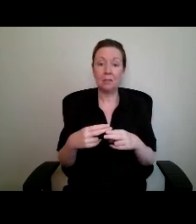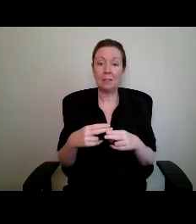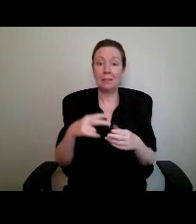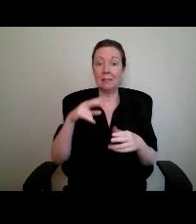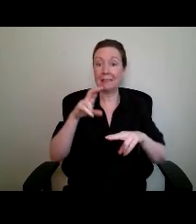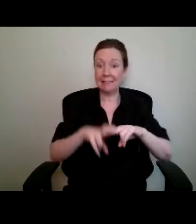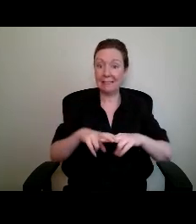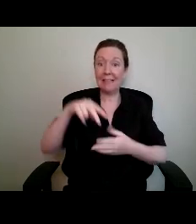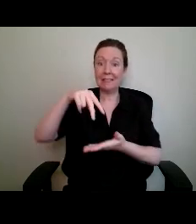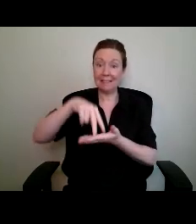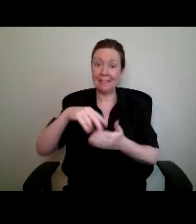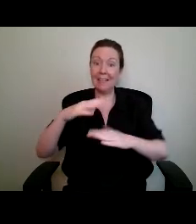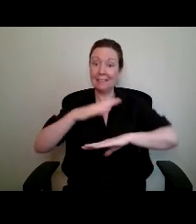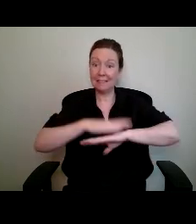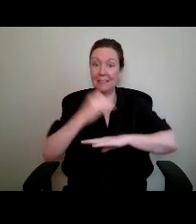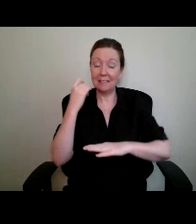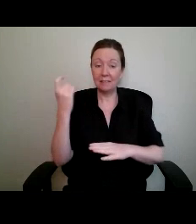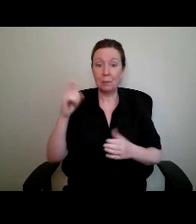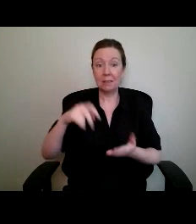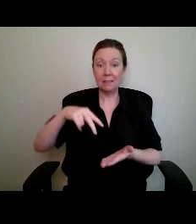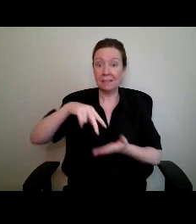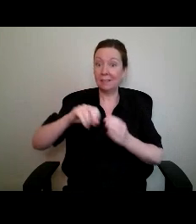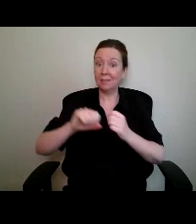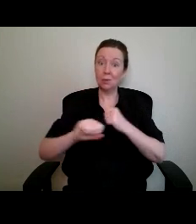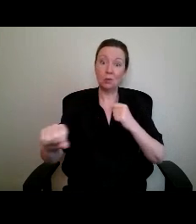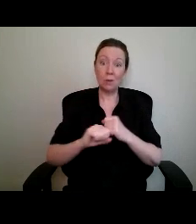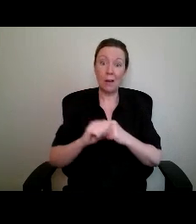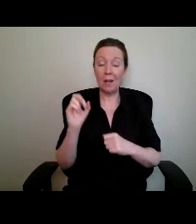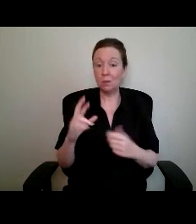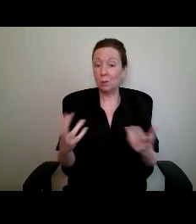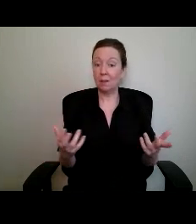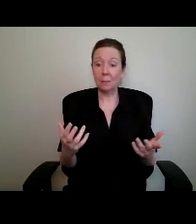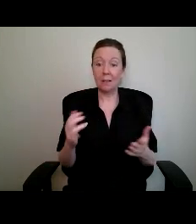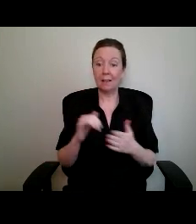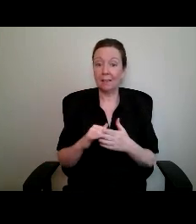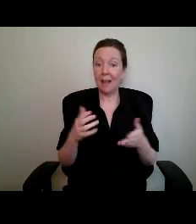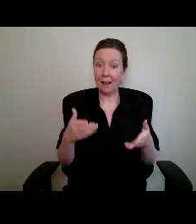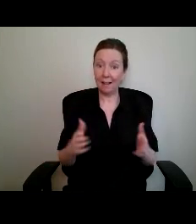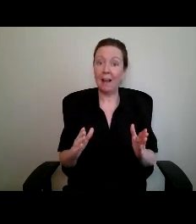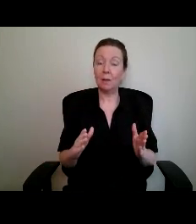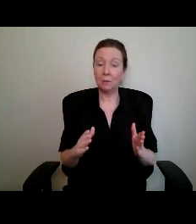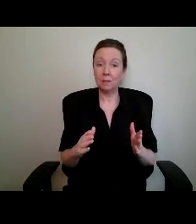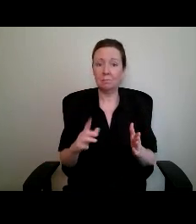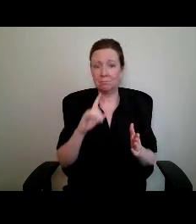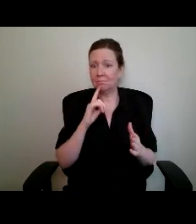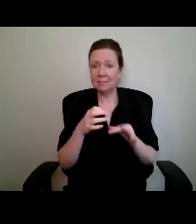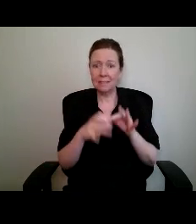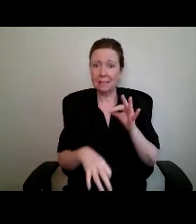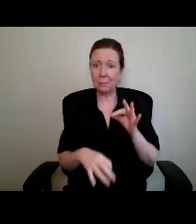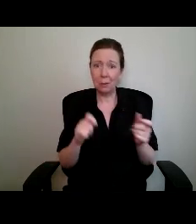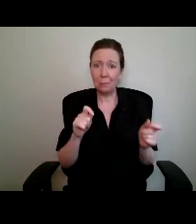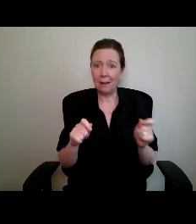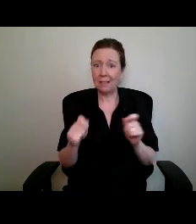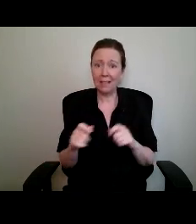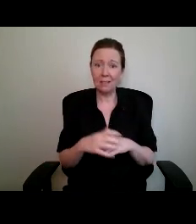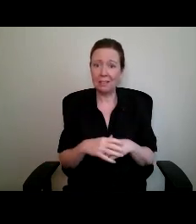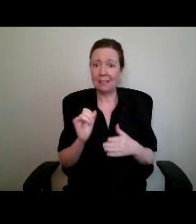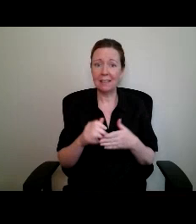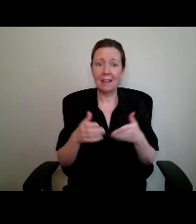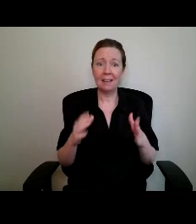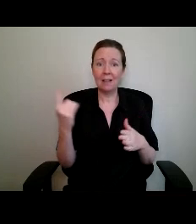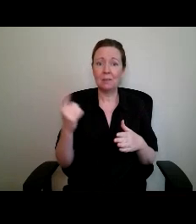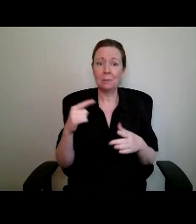desk. If somebody needs to get up and stretch, or that would allow, that's a fairly simple modification that would allow